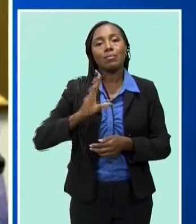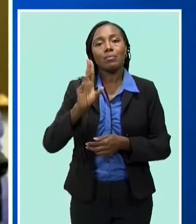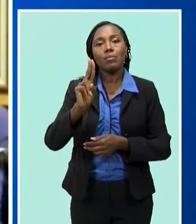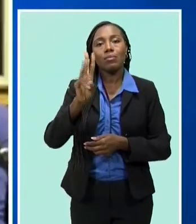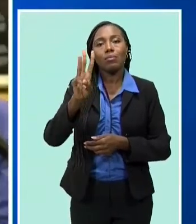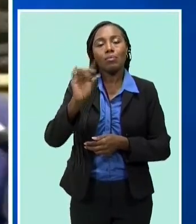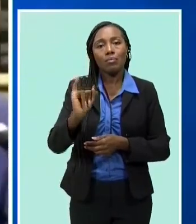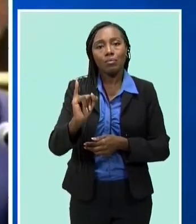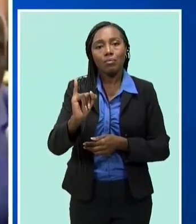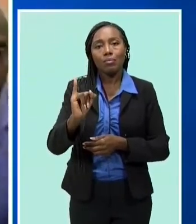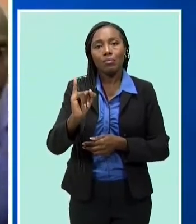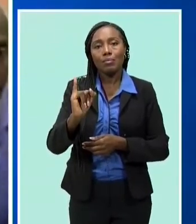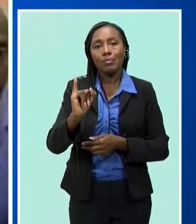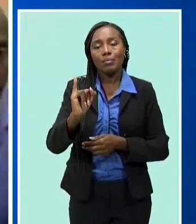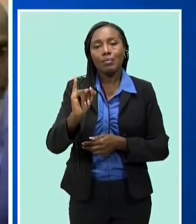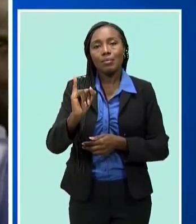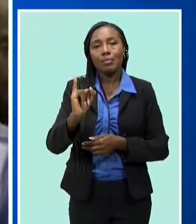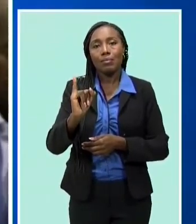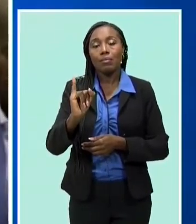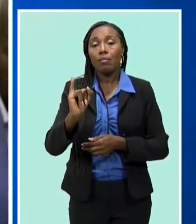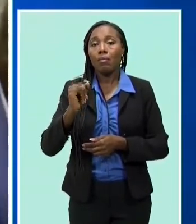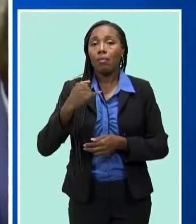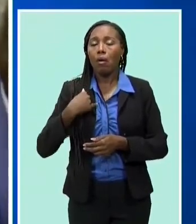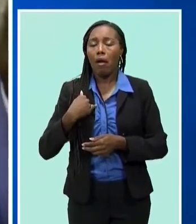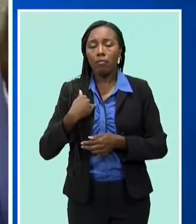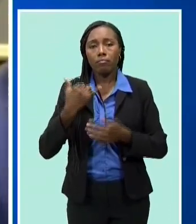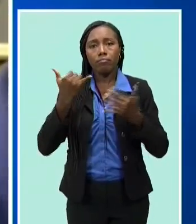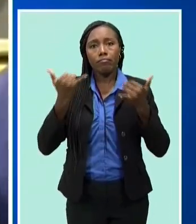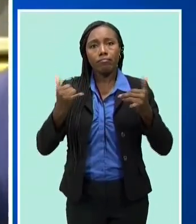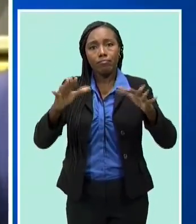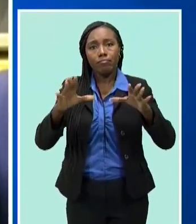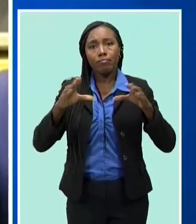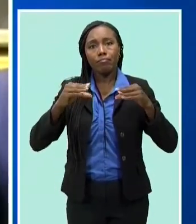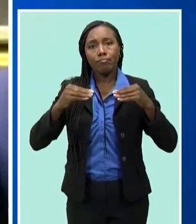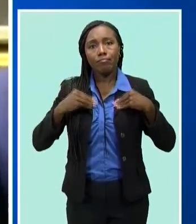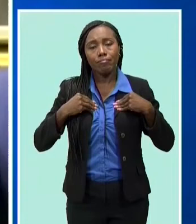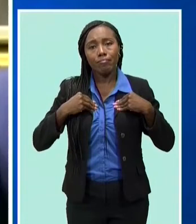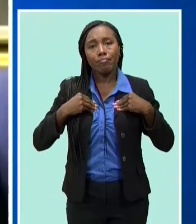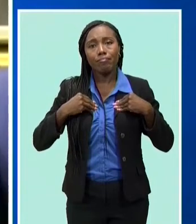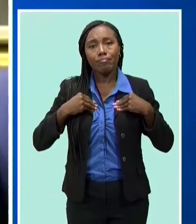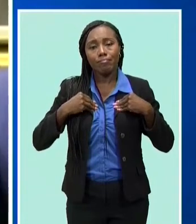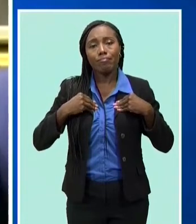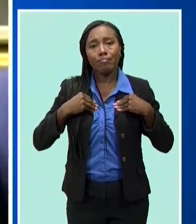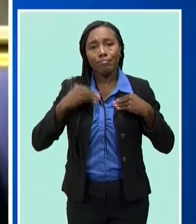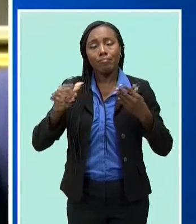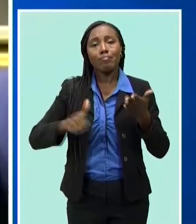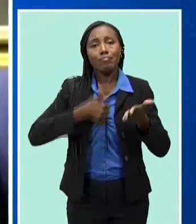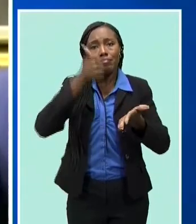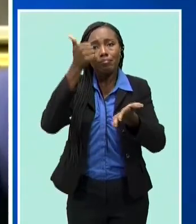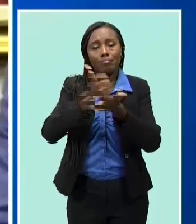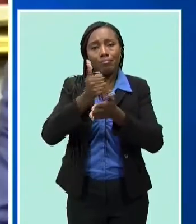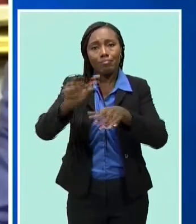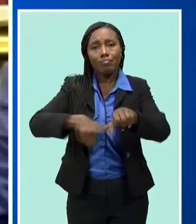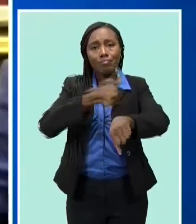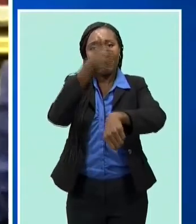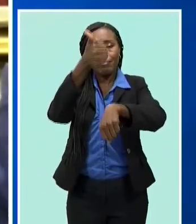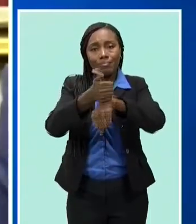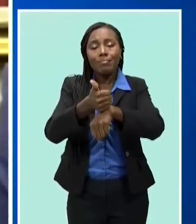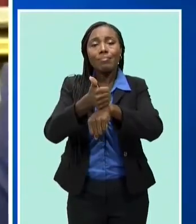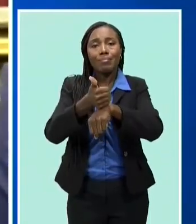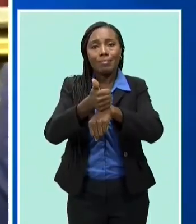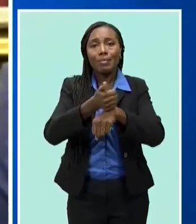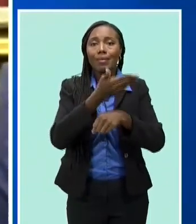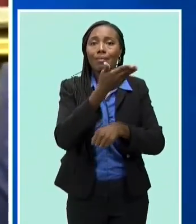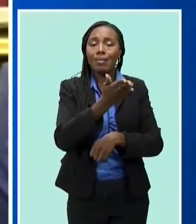Indies have formally approved the establishment of a campus